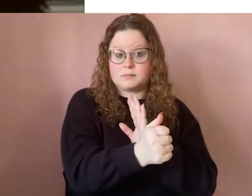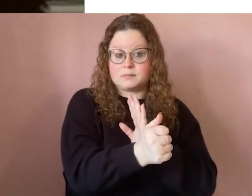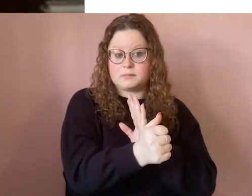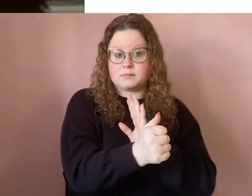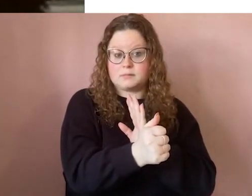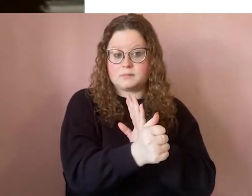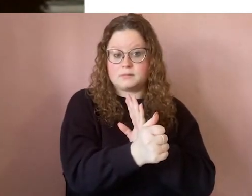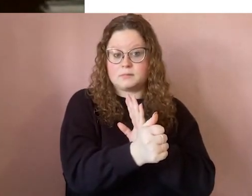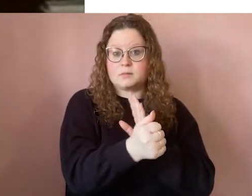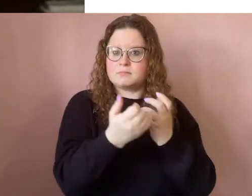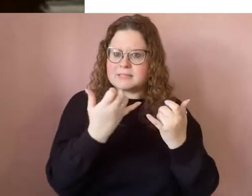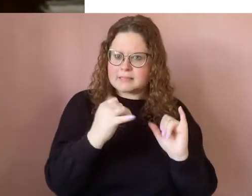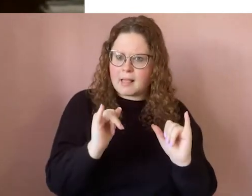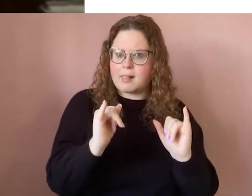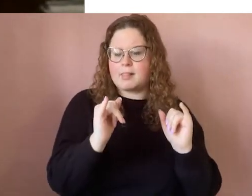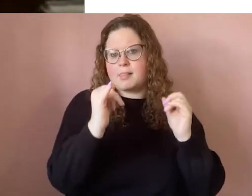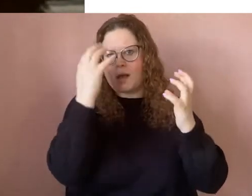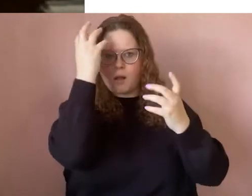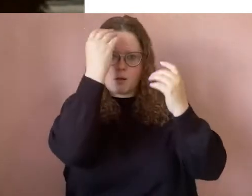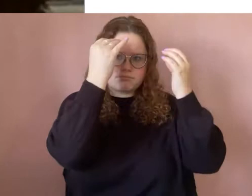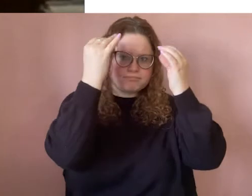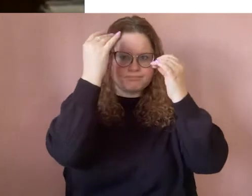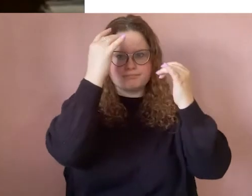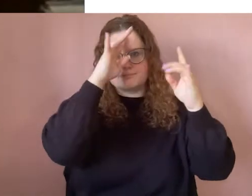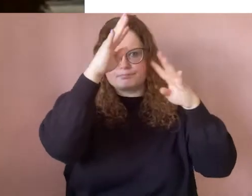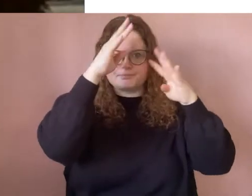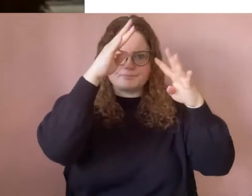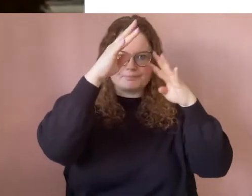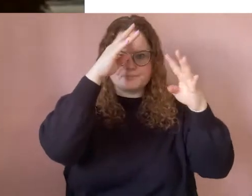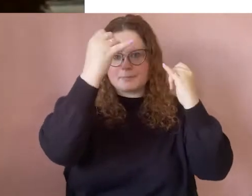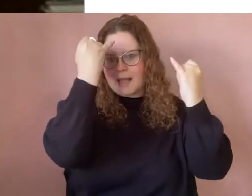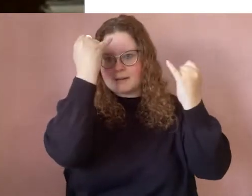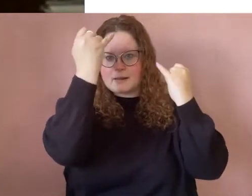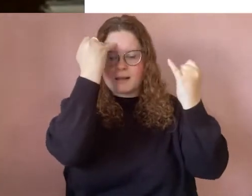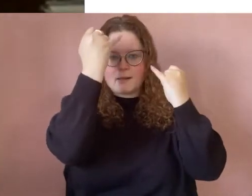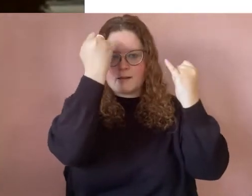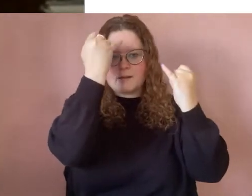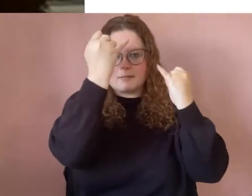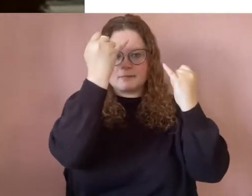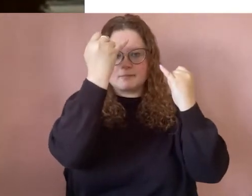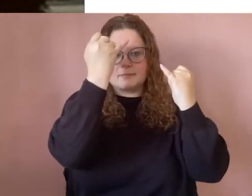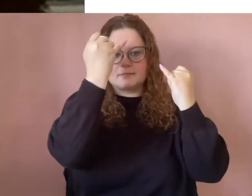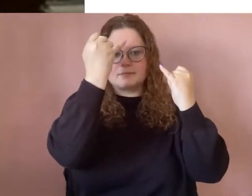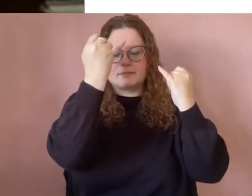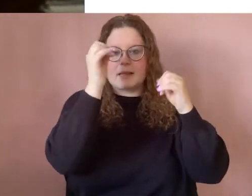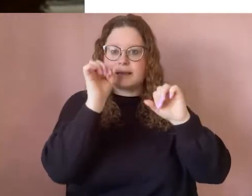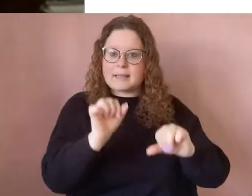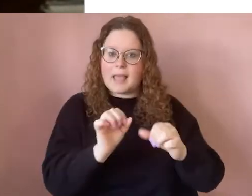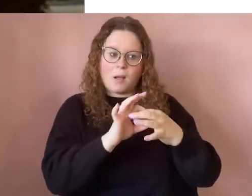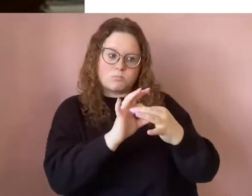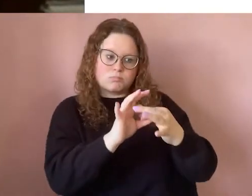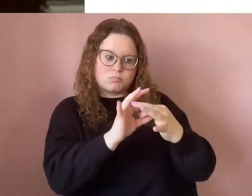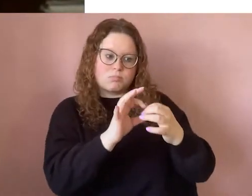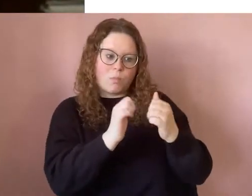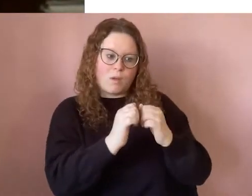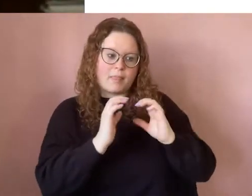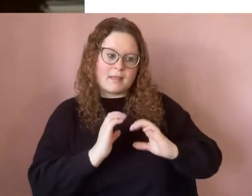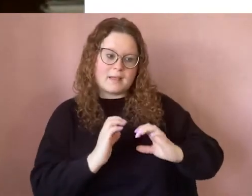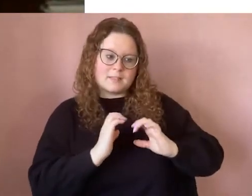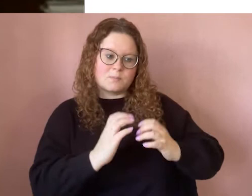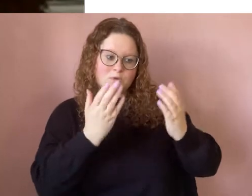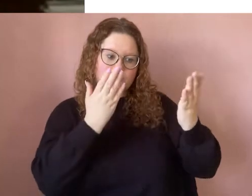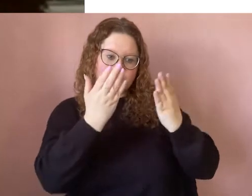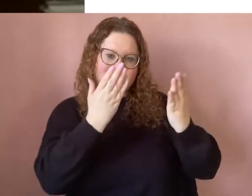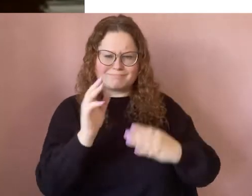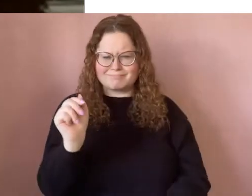be using our ability to be creative, innovative, our ability to relate well to others. Customer service will be a big